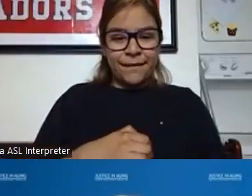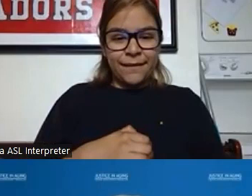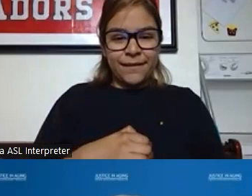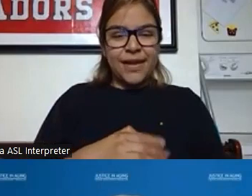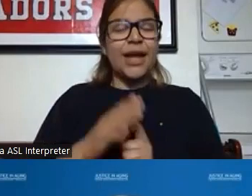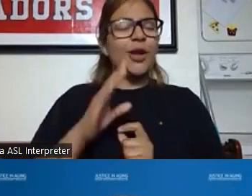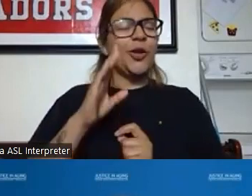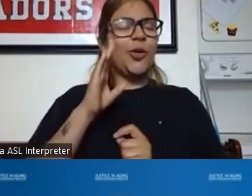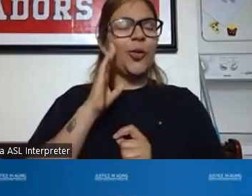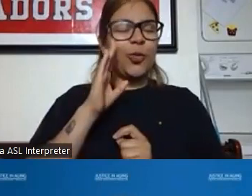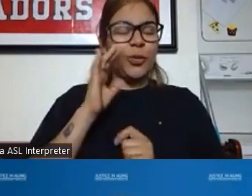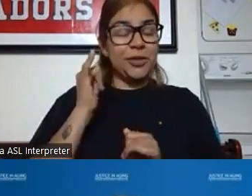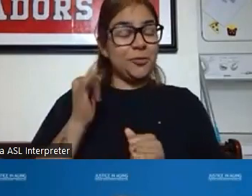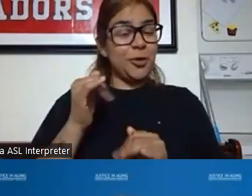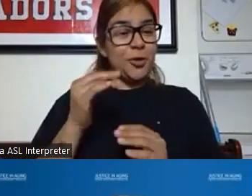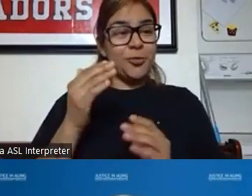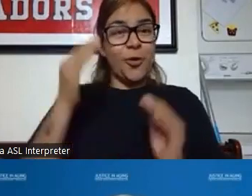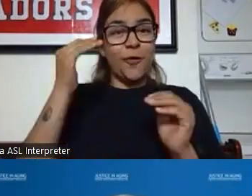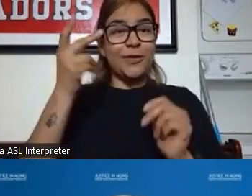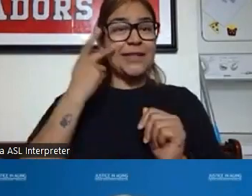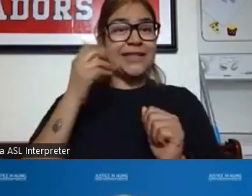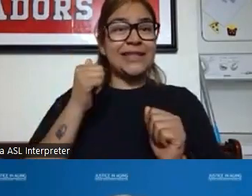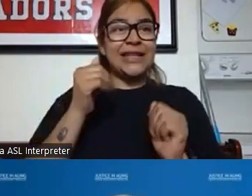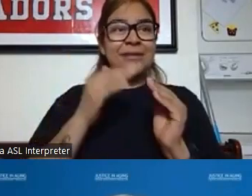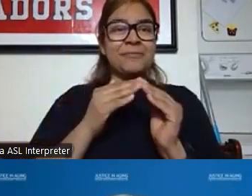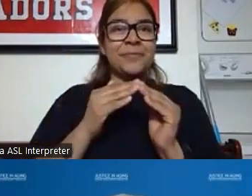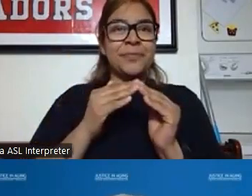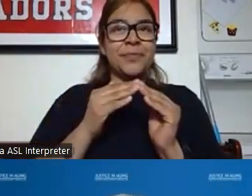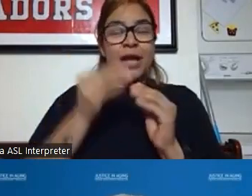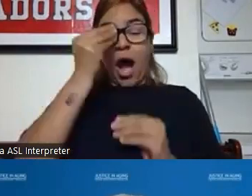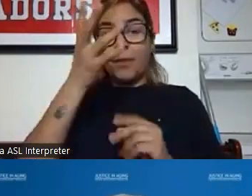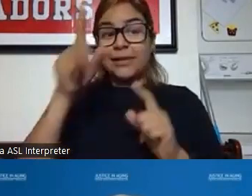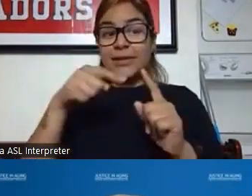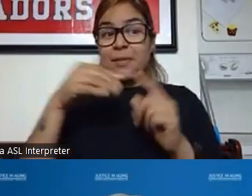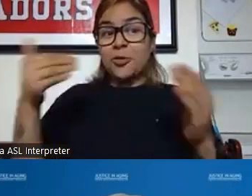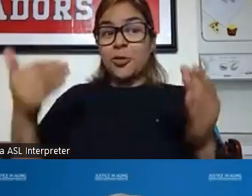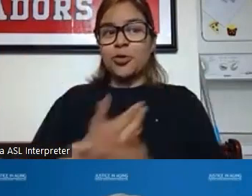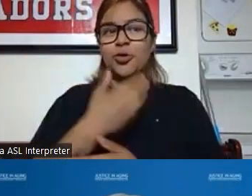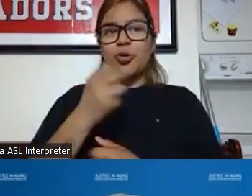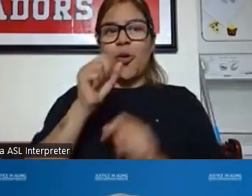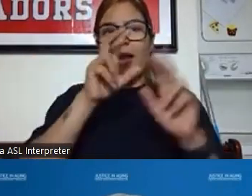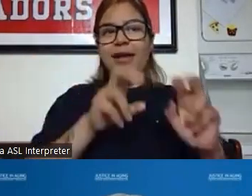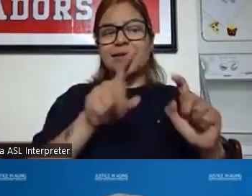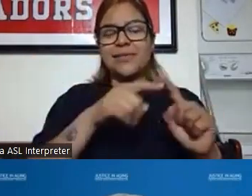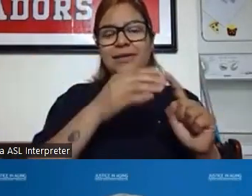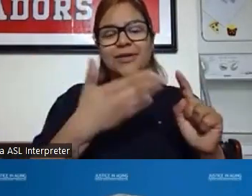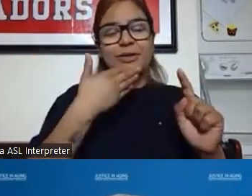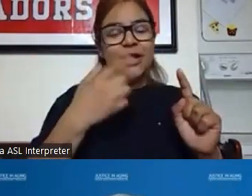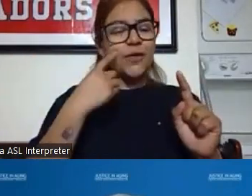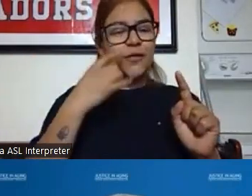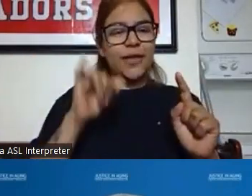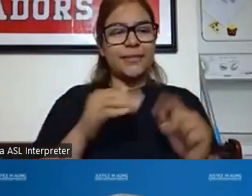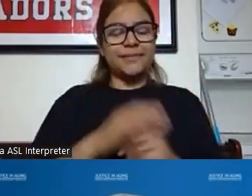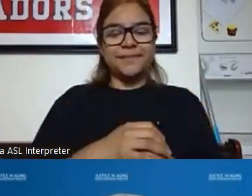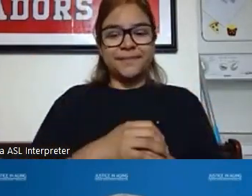and engagement with all of you on the gap analysis. And appreciate the Department of Healthcare Services being here as well